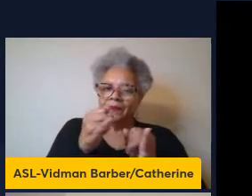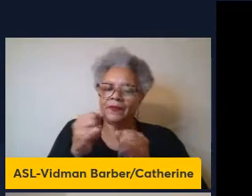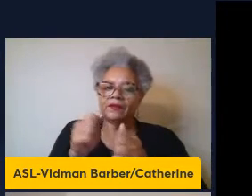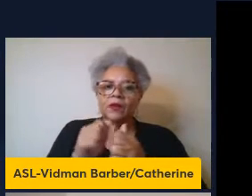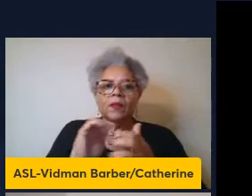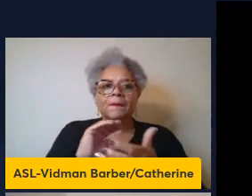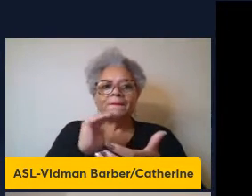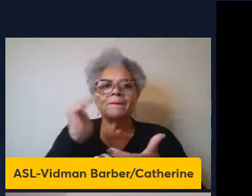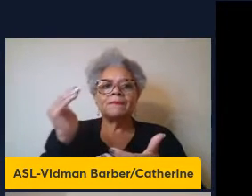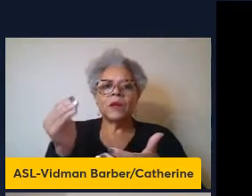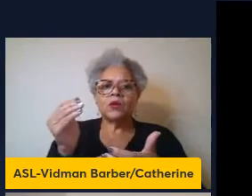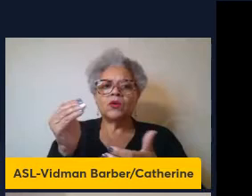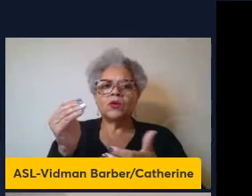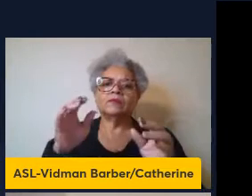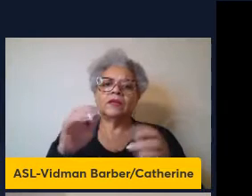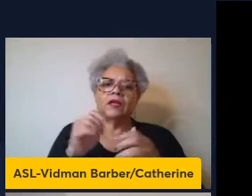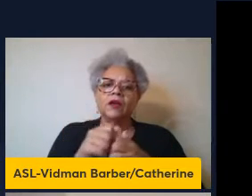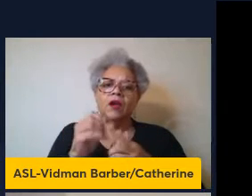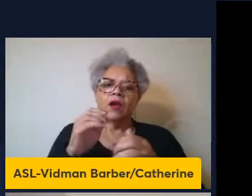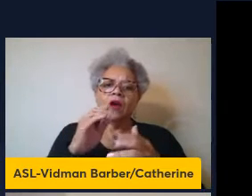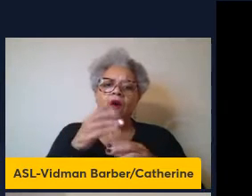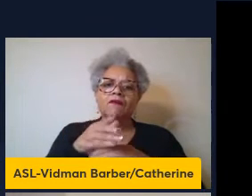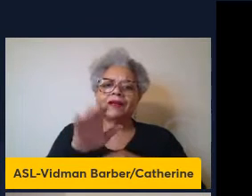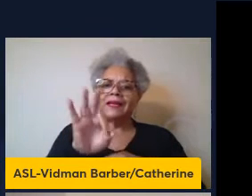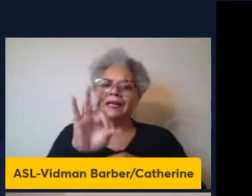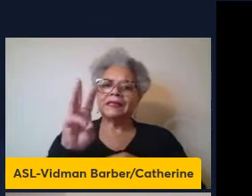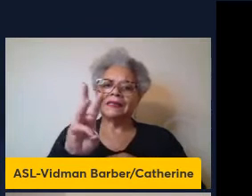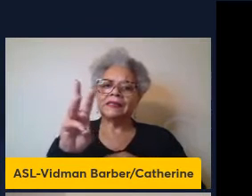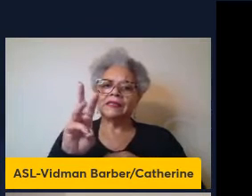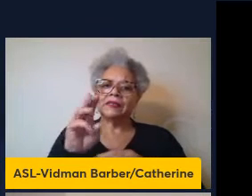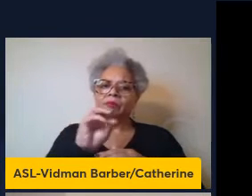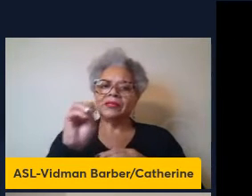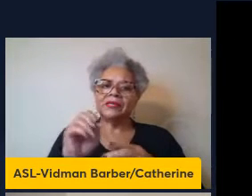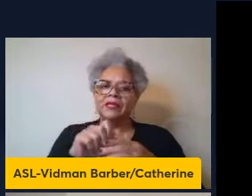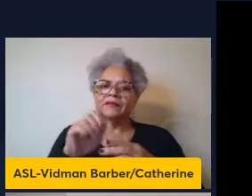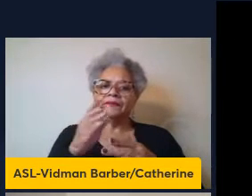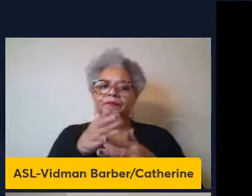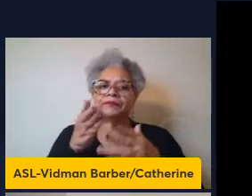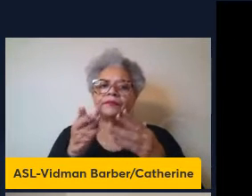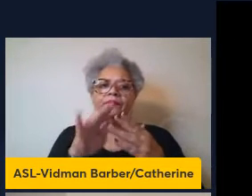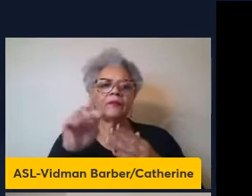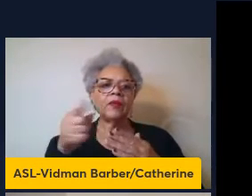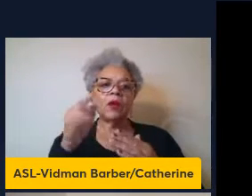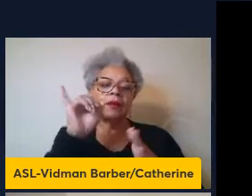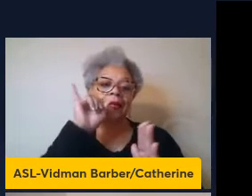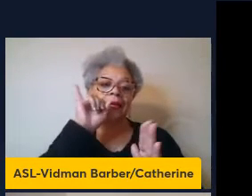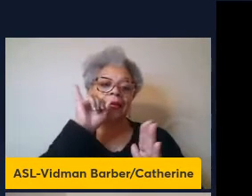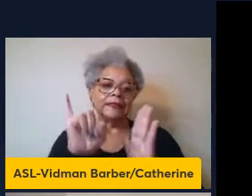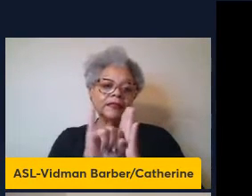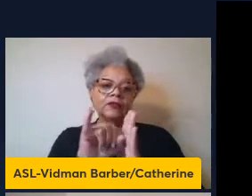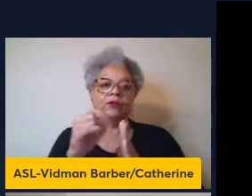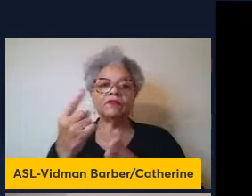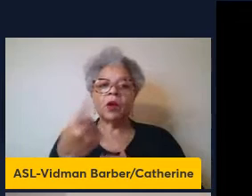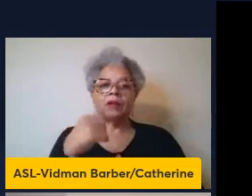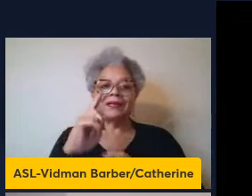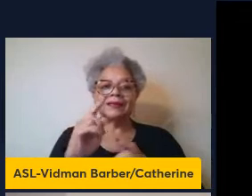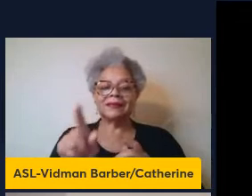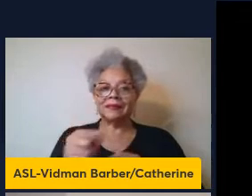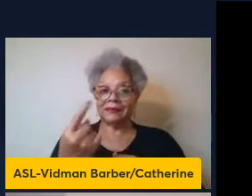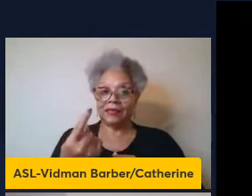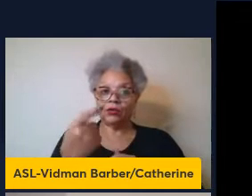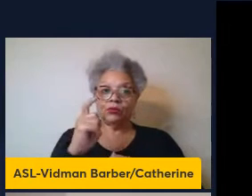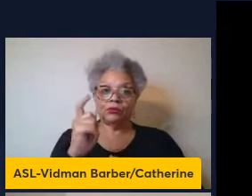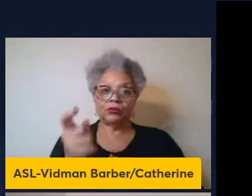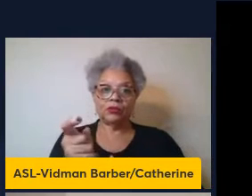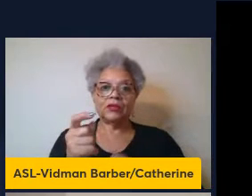majority of our sequences, so over 96 percent of our sequences, were only identified in a single donor, therefore, making it quite